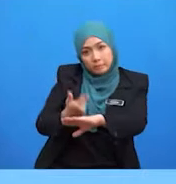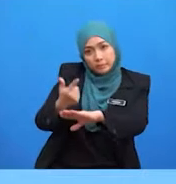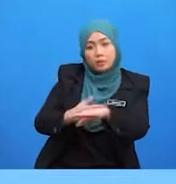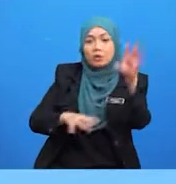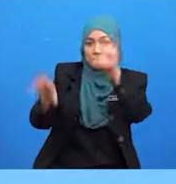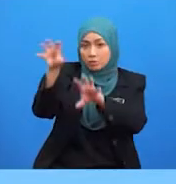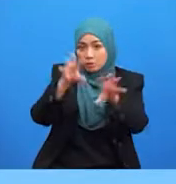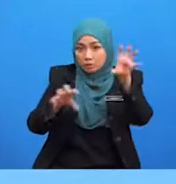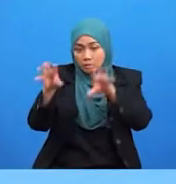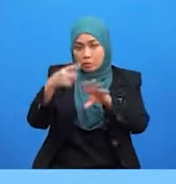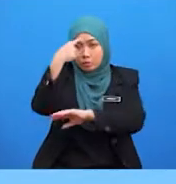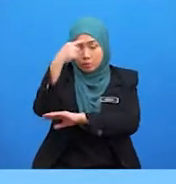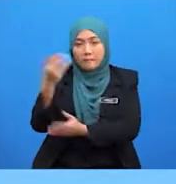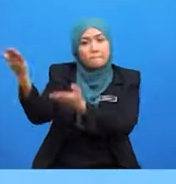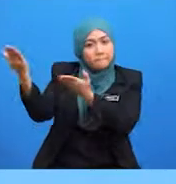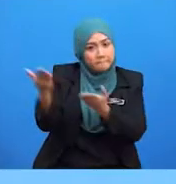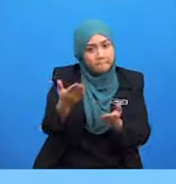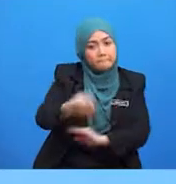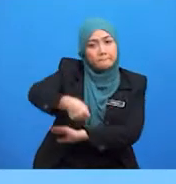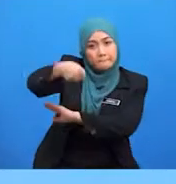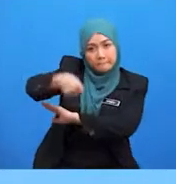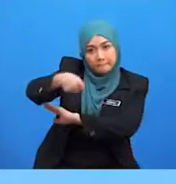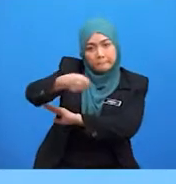to glide all across the ice.